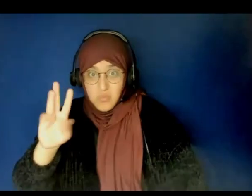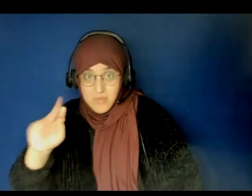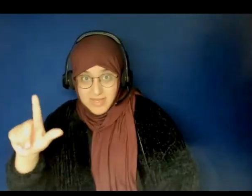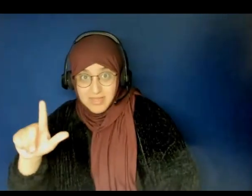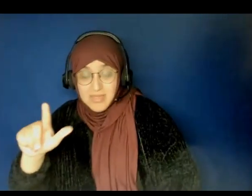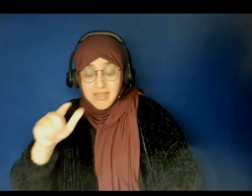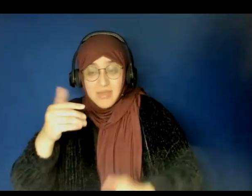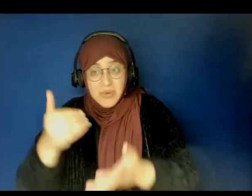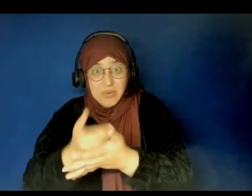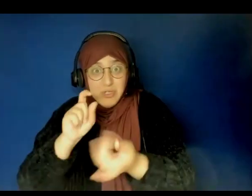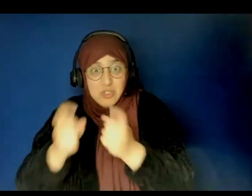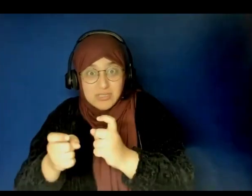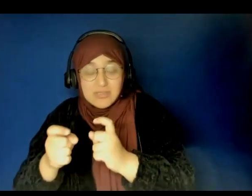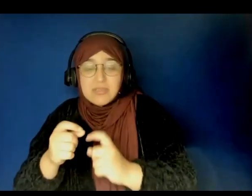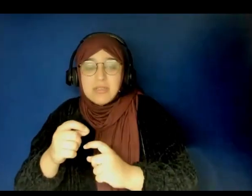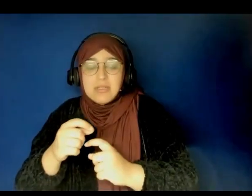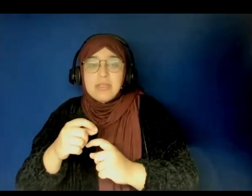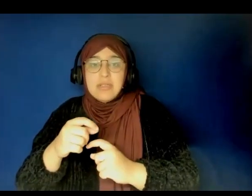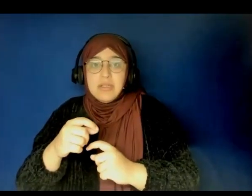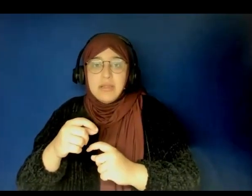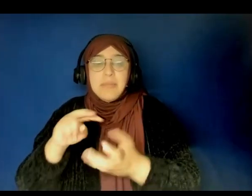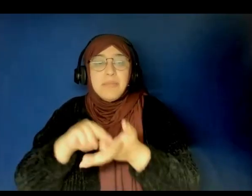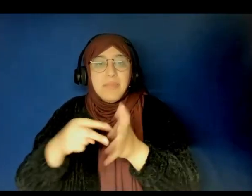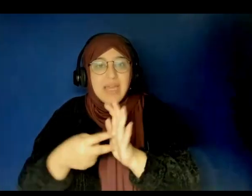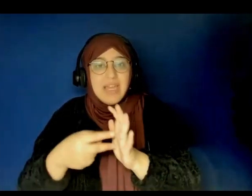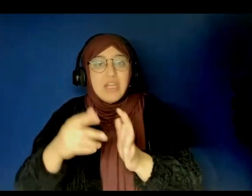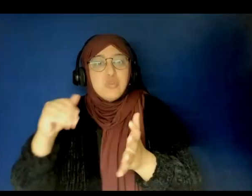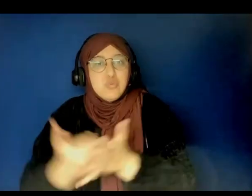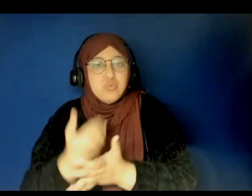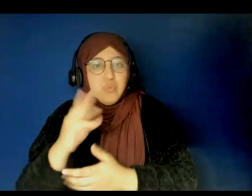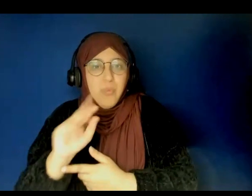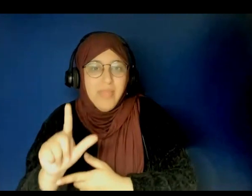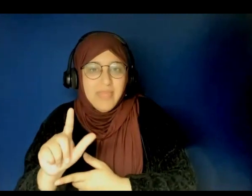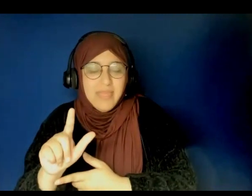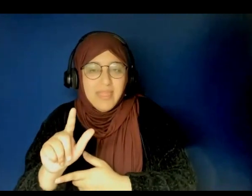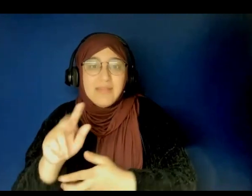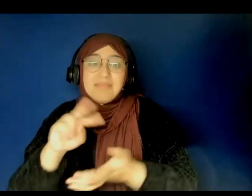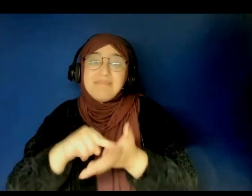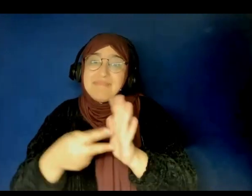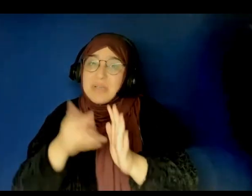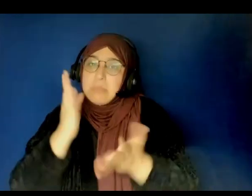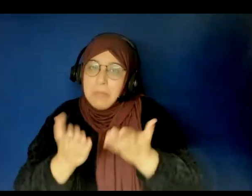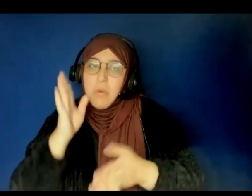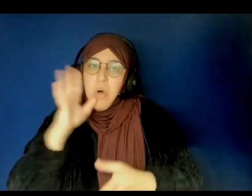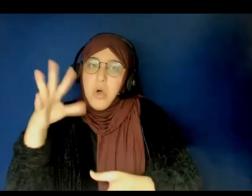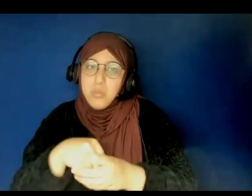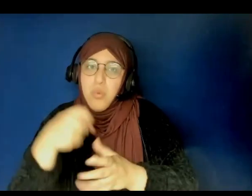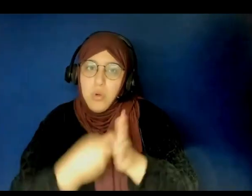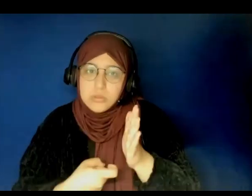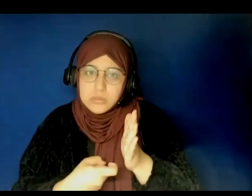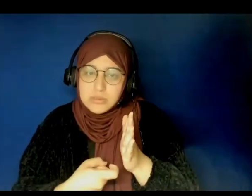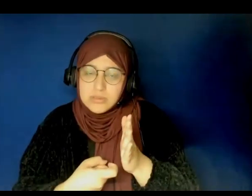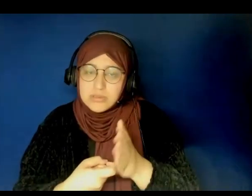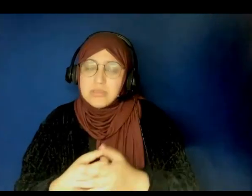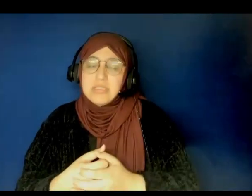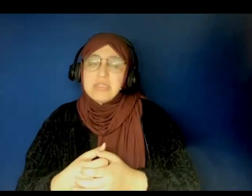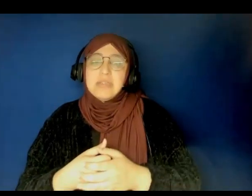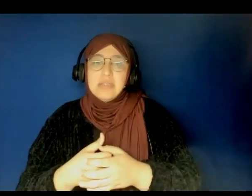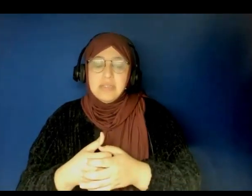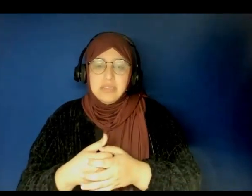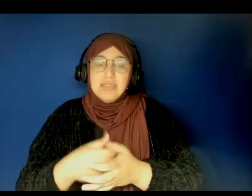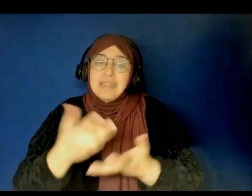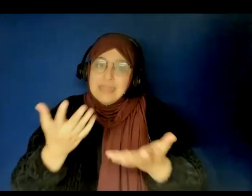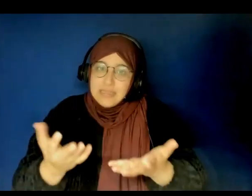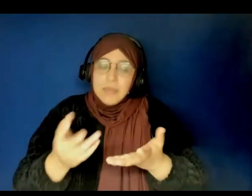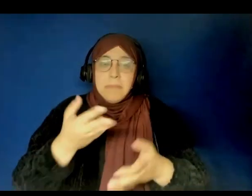significant will be a issuance of a new will, which means it might incur a cost. And therefore, it is better to